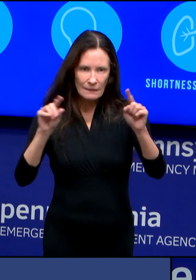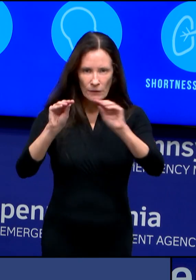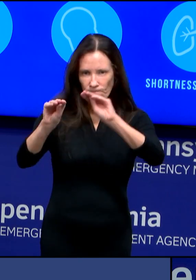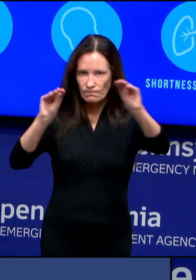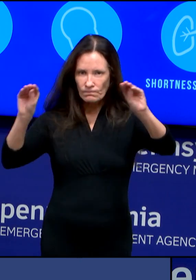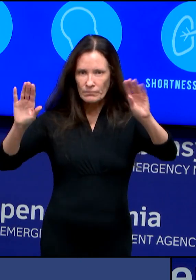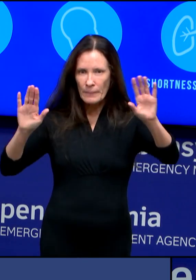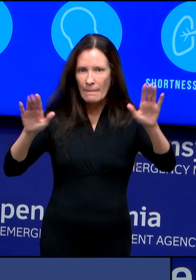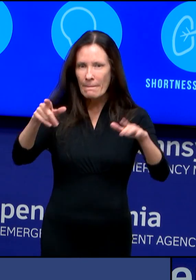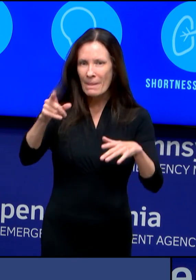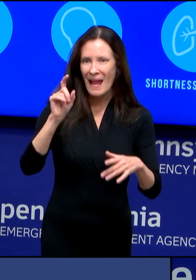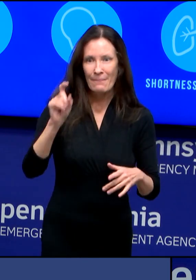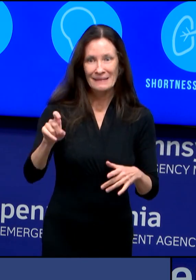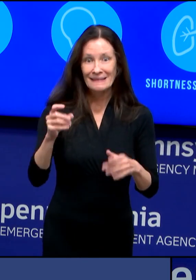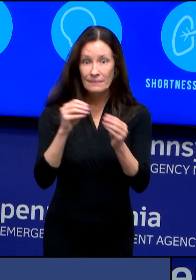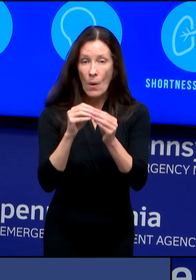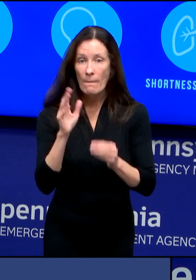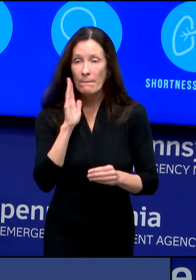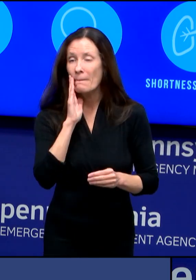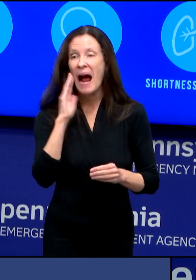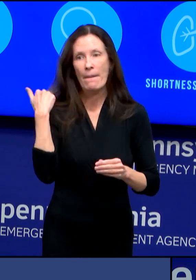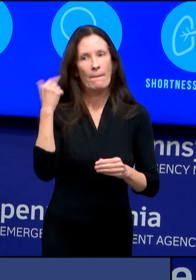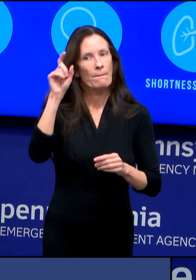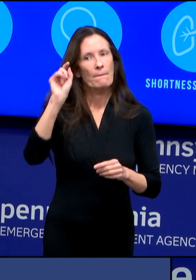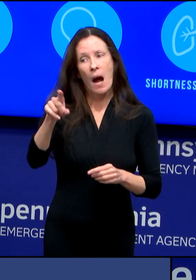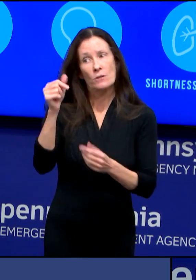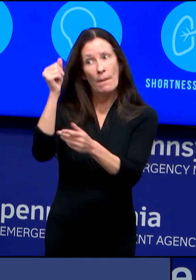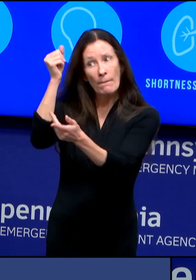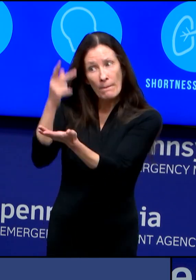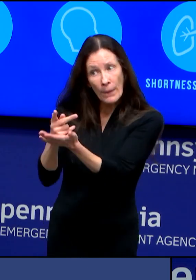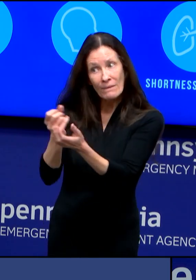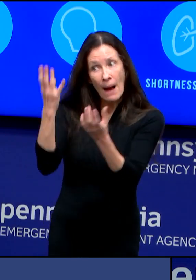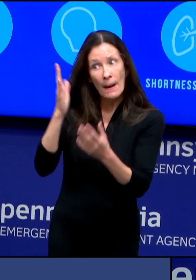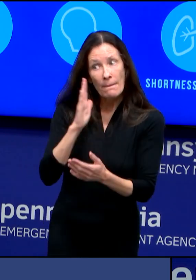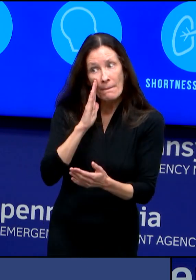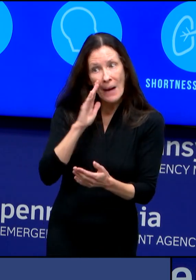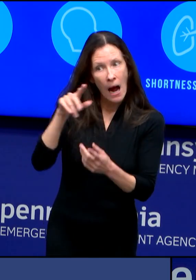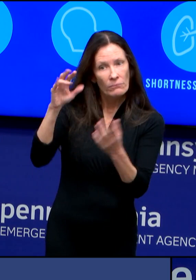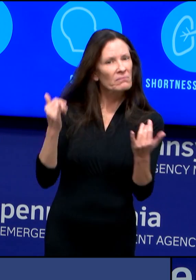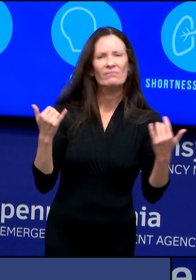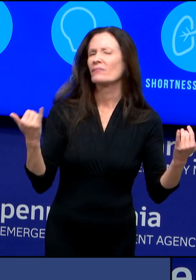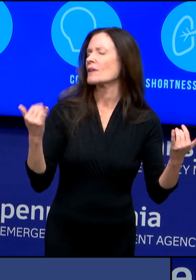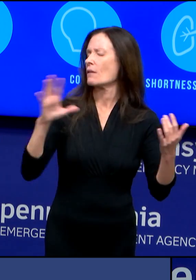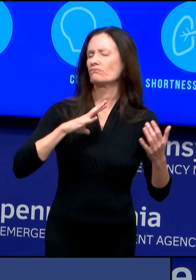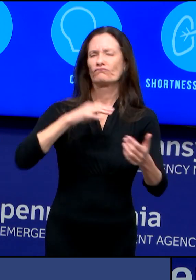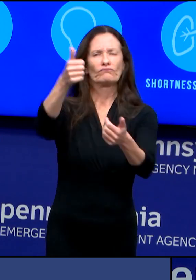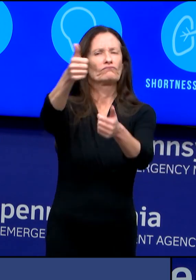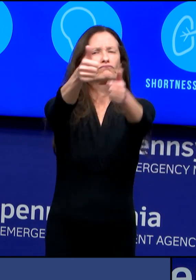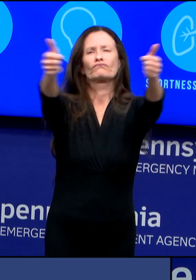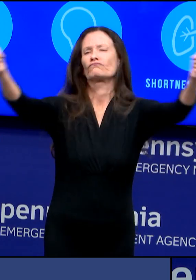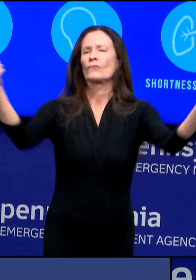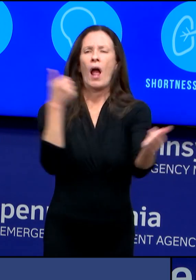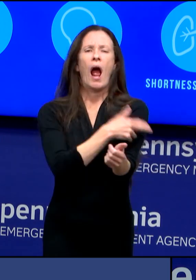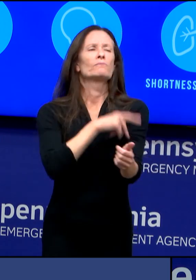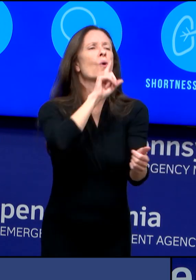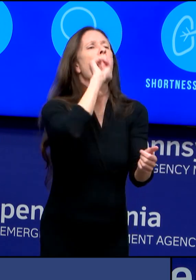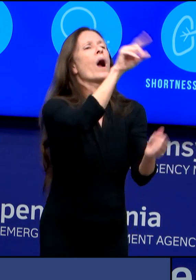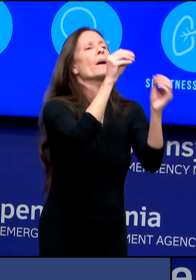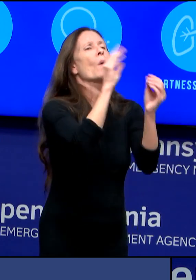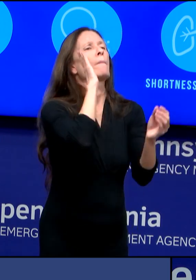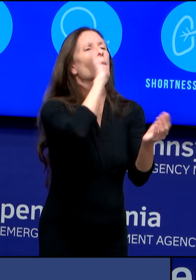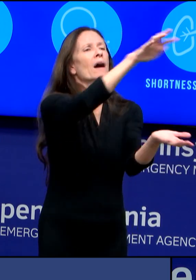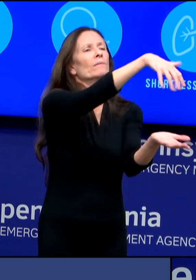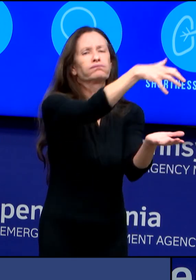places within hospitals they might be able to add regular beds. We've also talked about repurposing ambulatory surgical